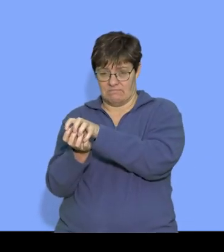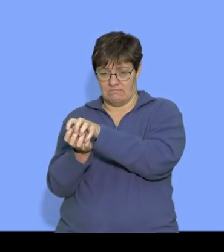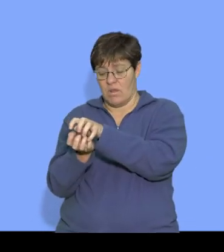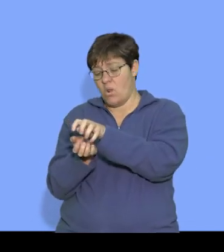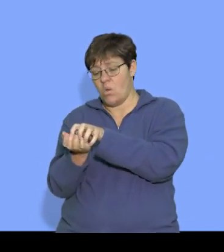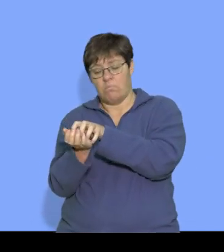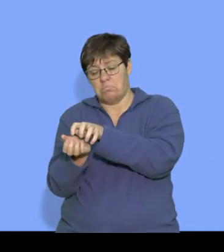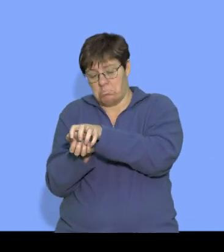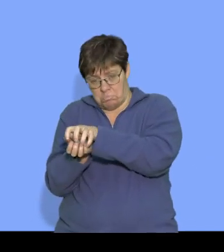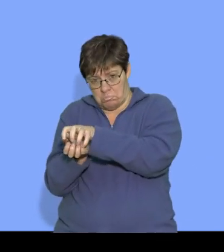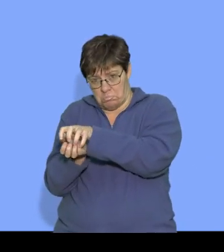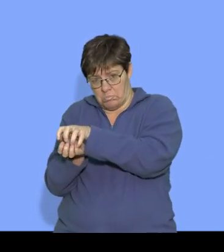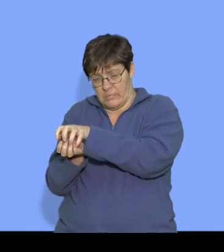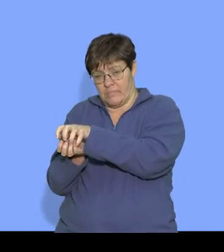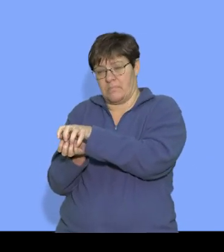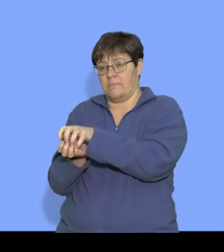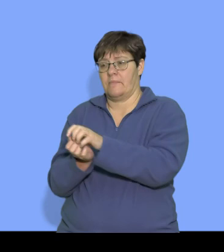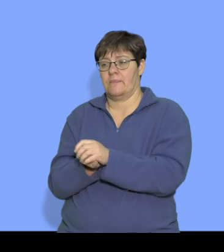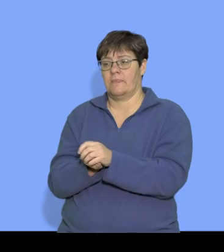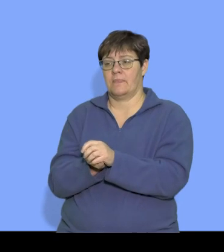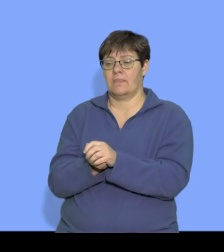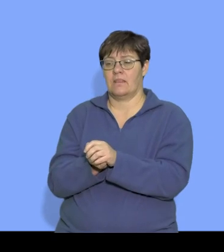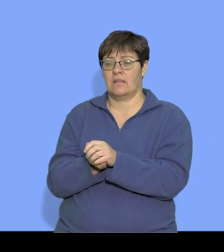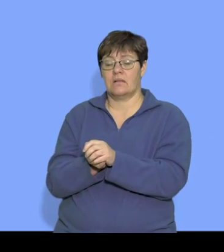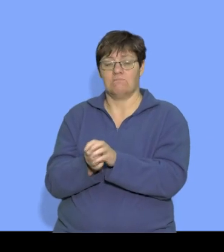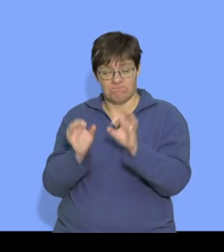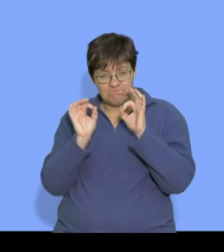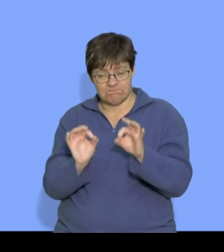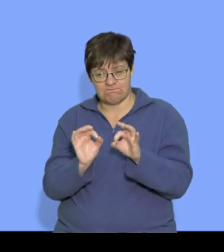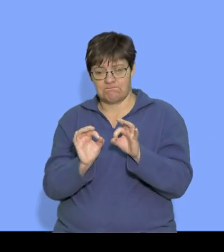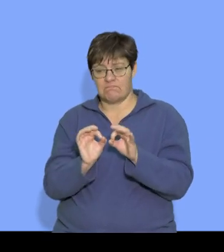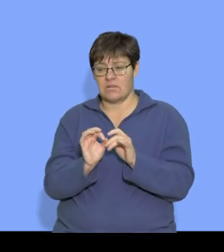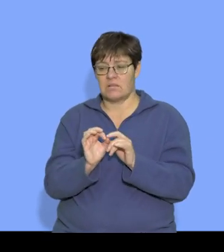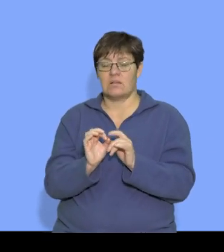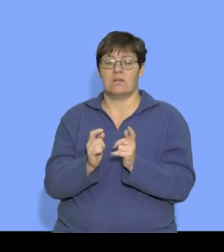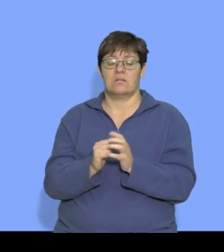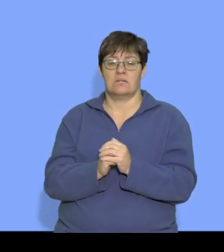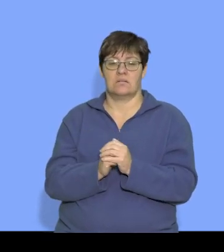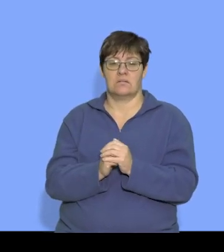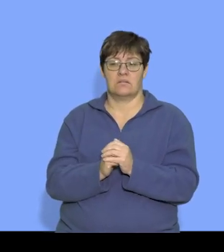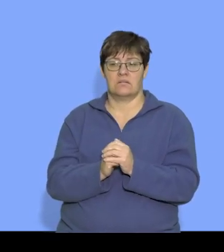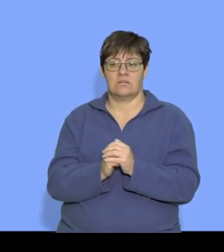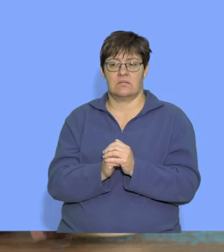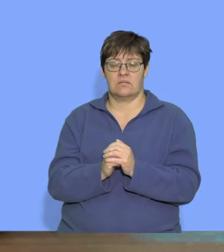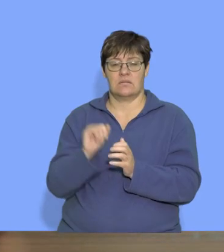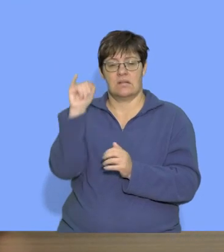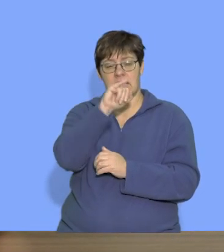have a shorter, lower jaw line, distinct, what I refer to